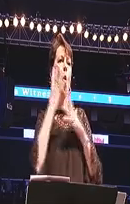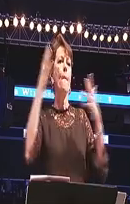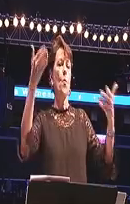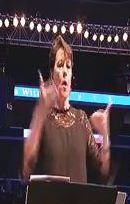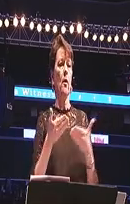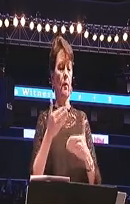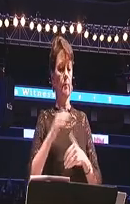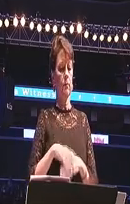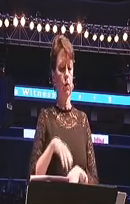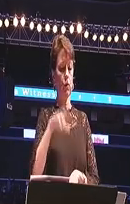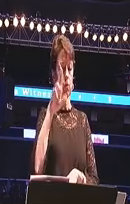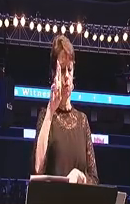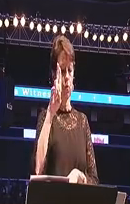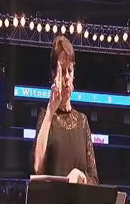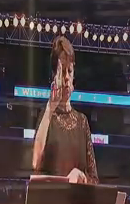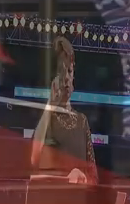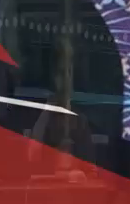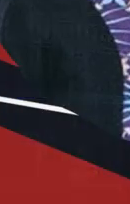Obianuju.